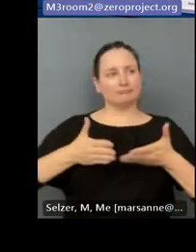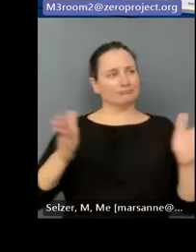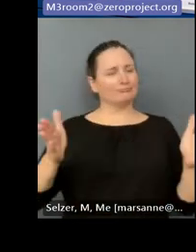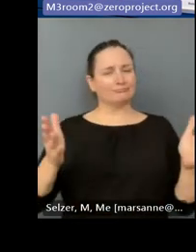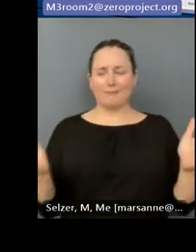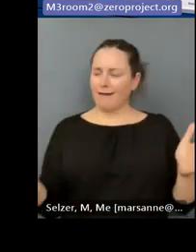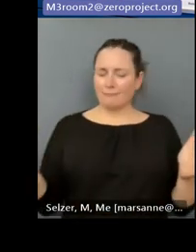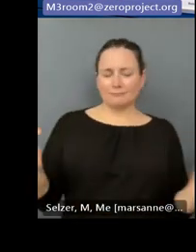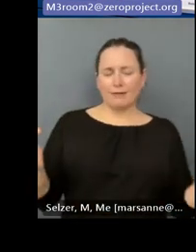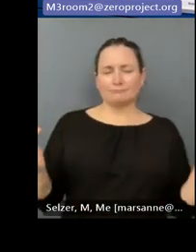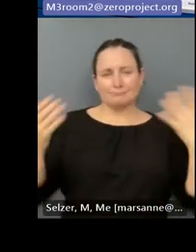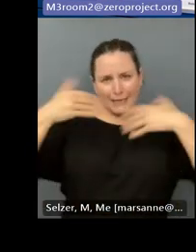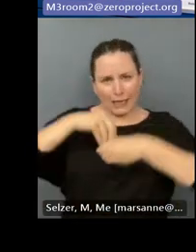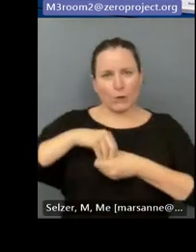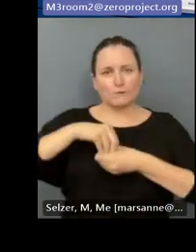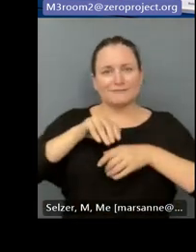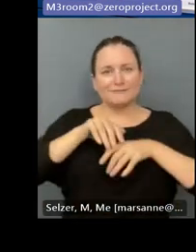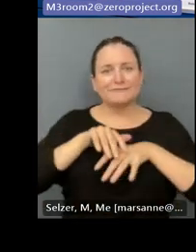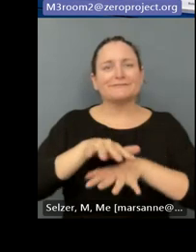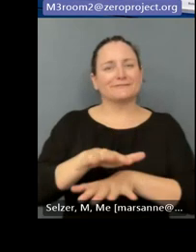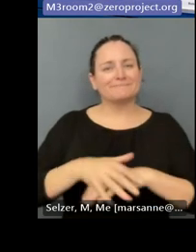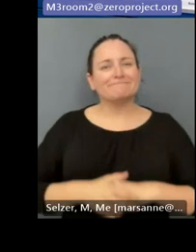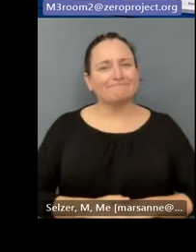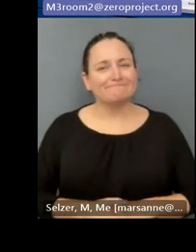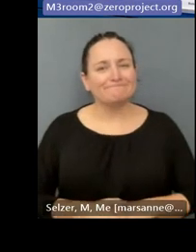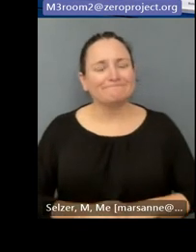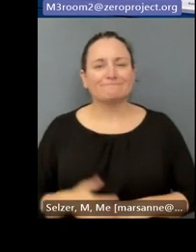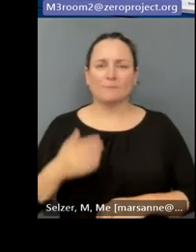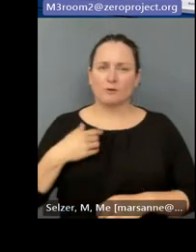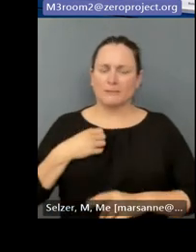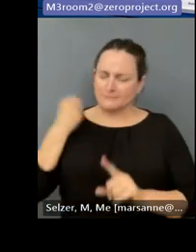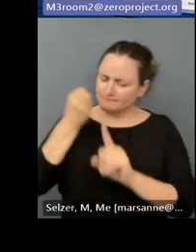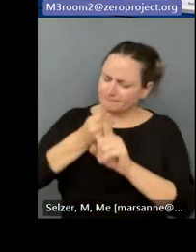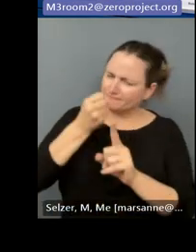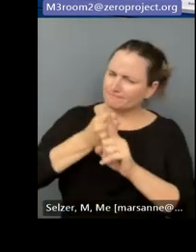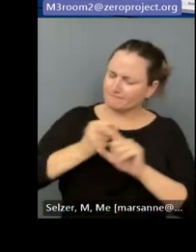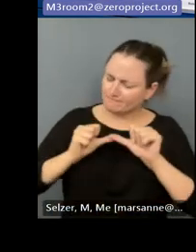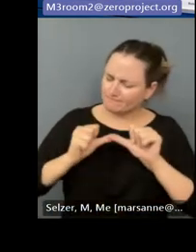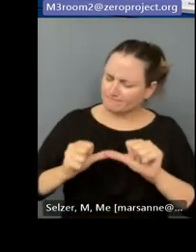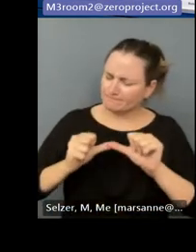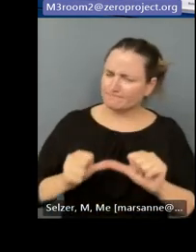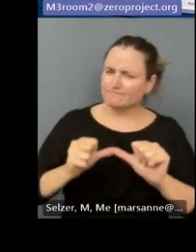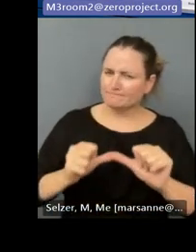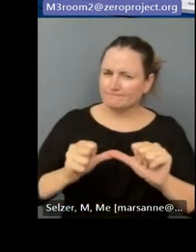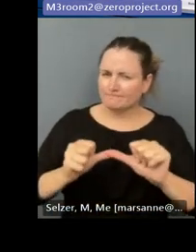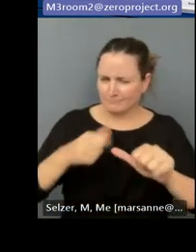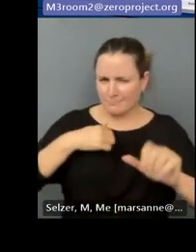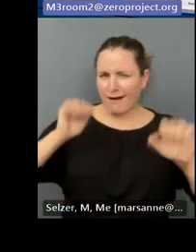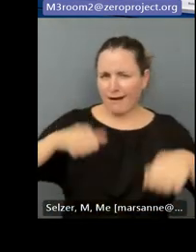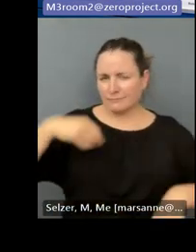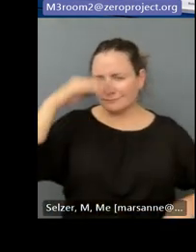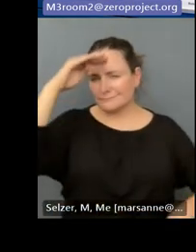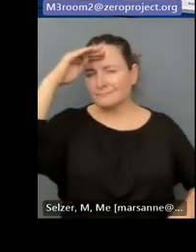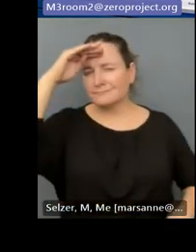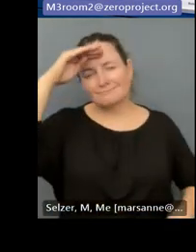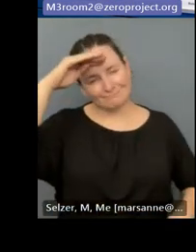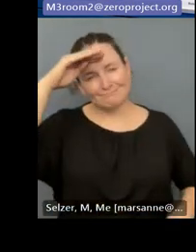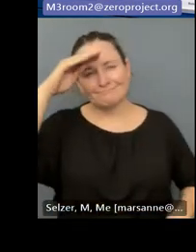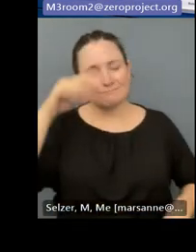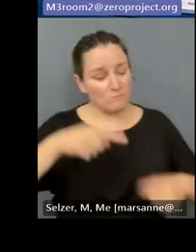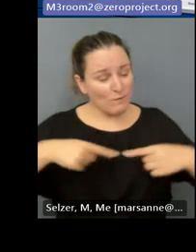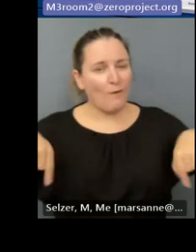collective effort. We move forward with determination towards an horizon where every success is a milestone in